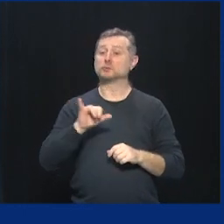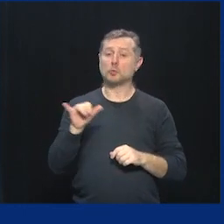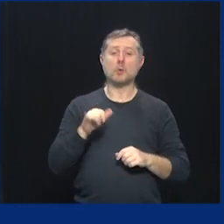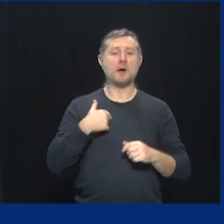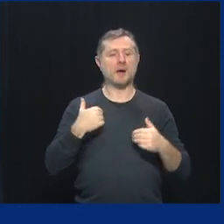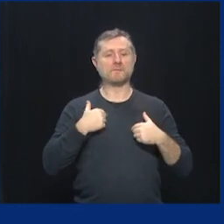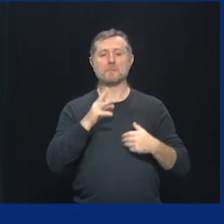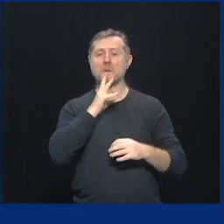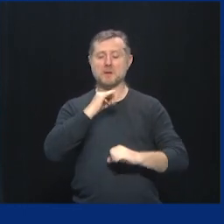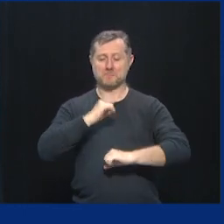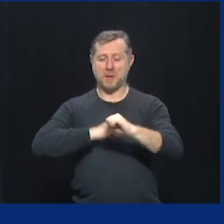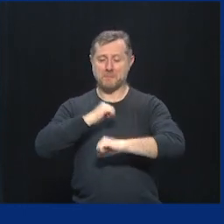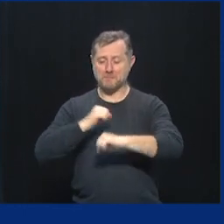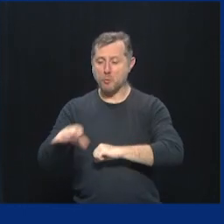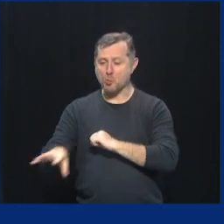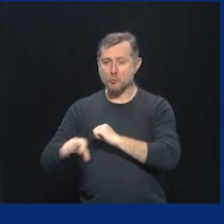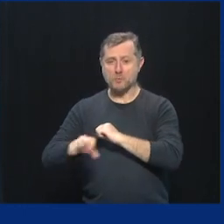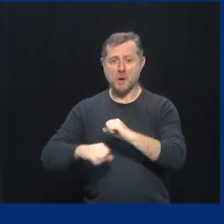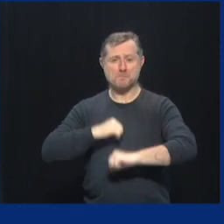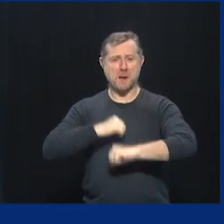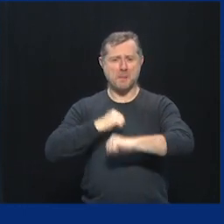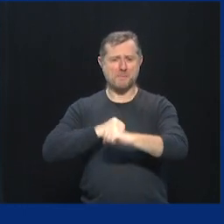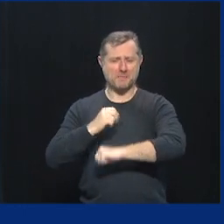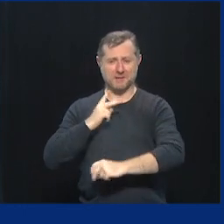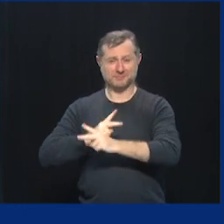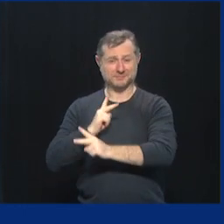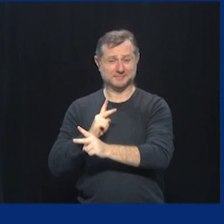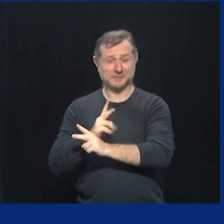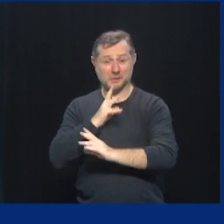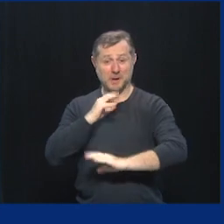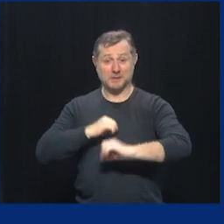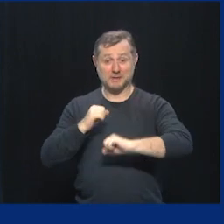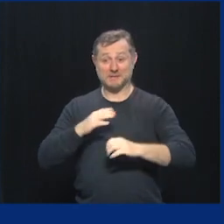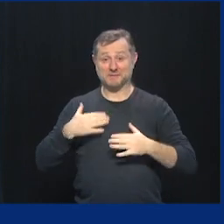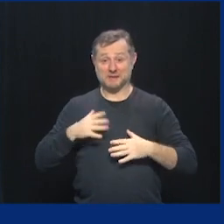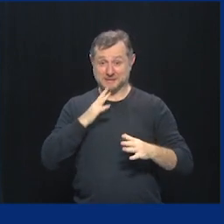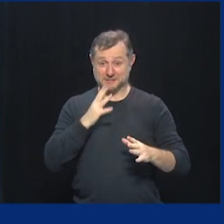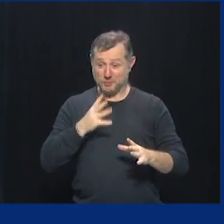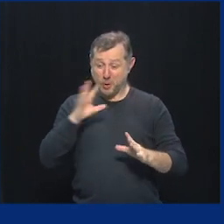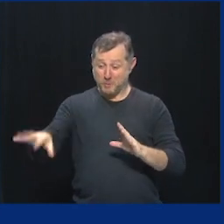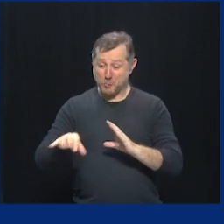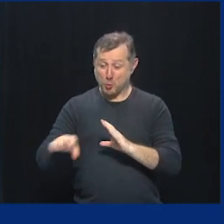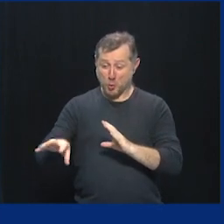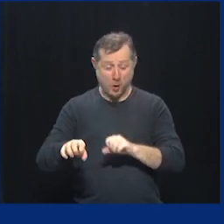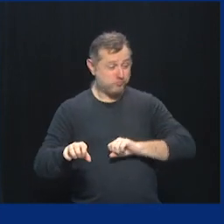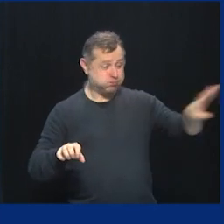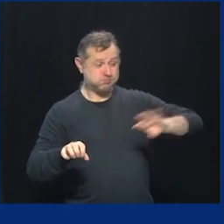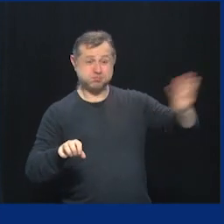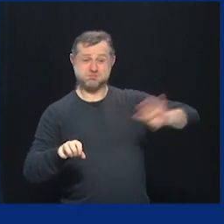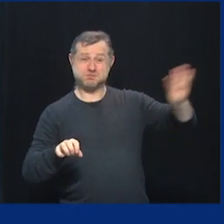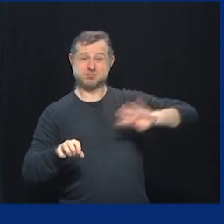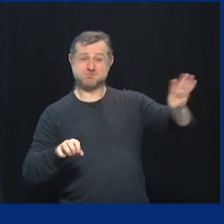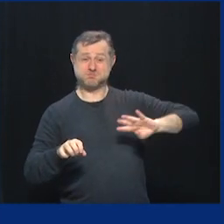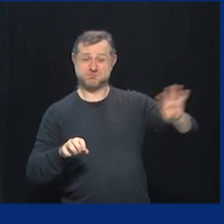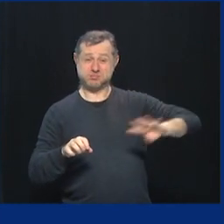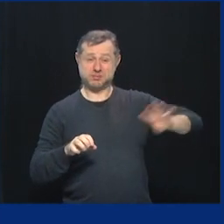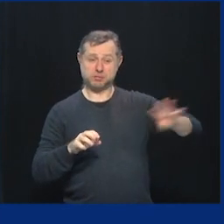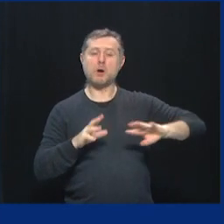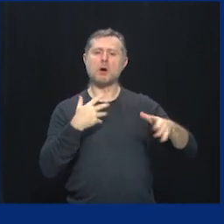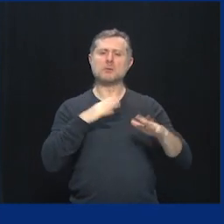place, taking care of the subways, literally removing the water physically. And I want to thank, first of all, everyone who was involved last